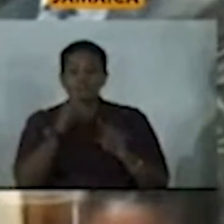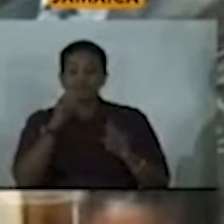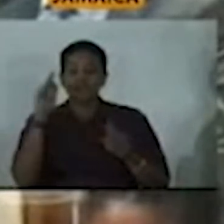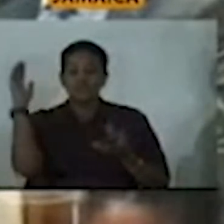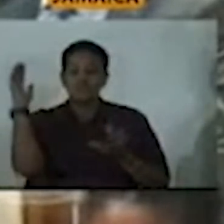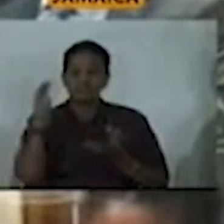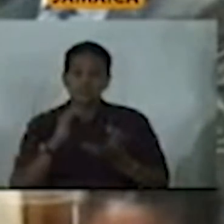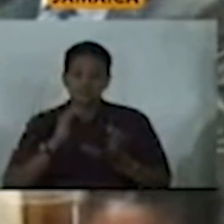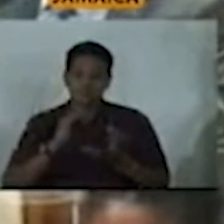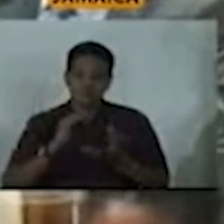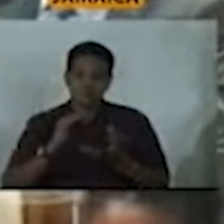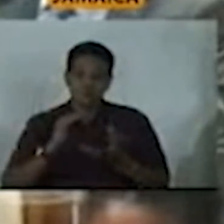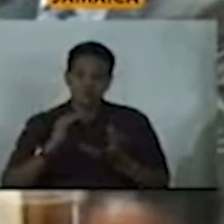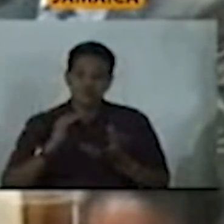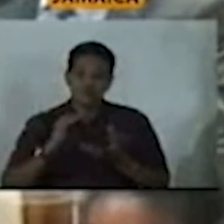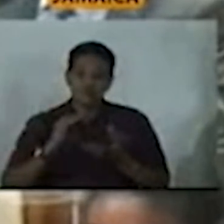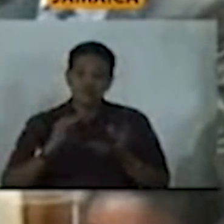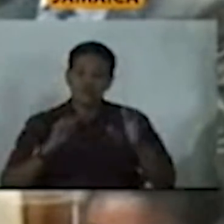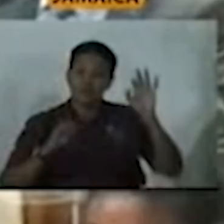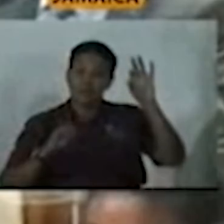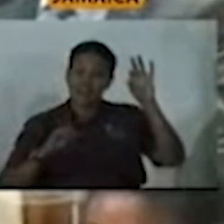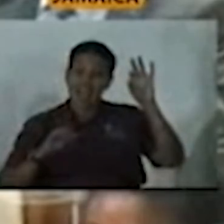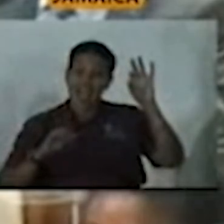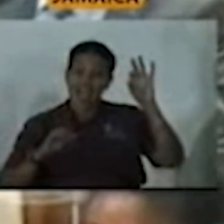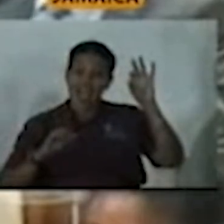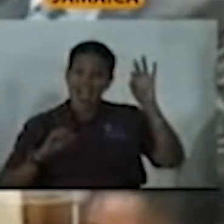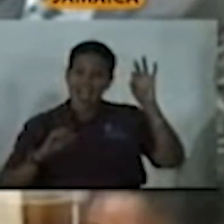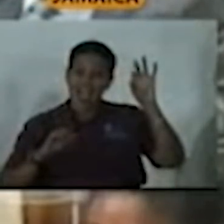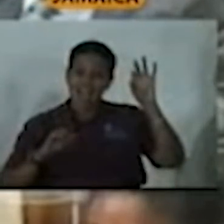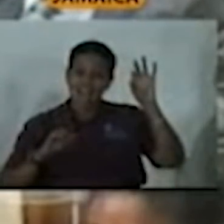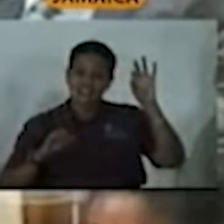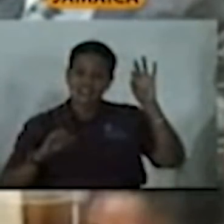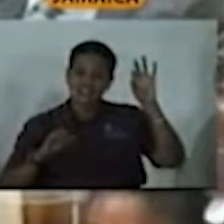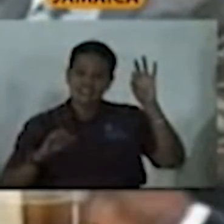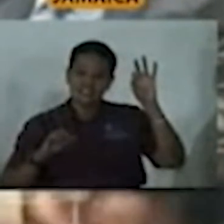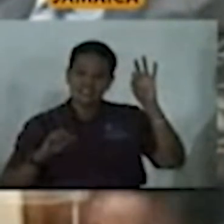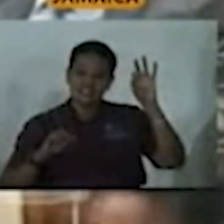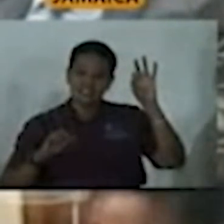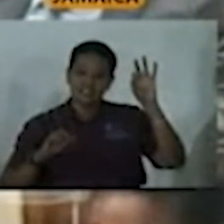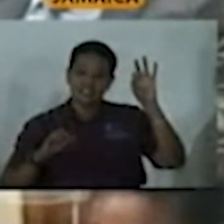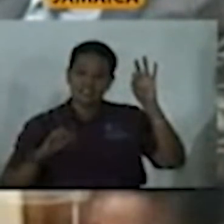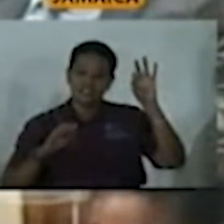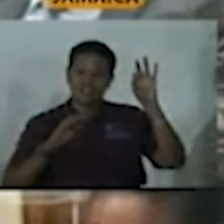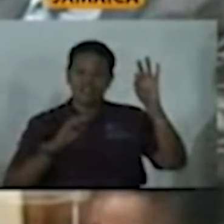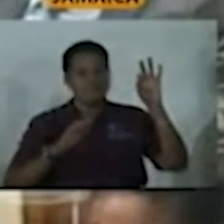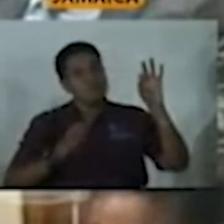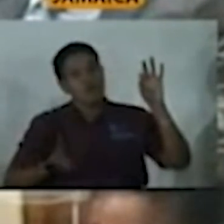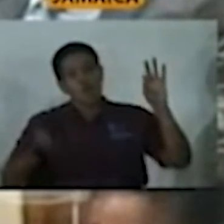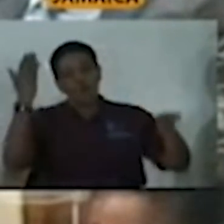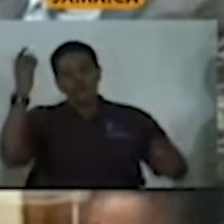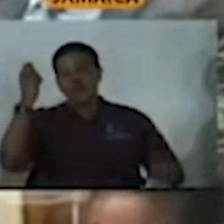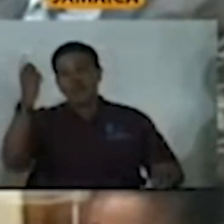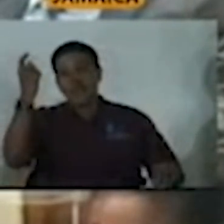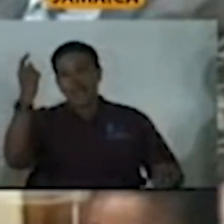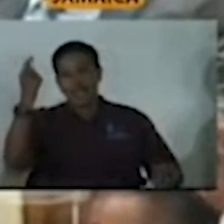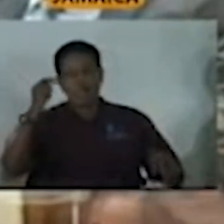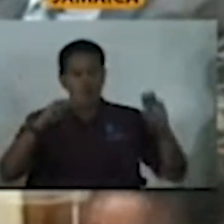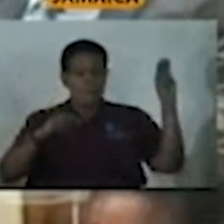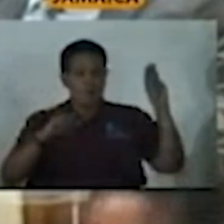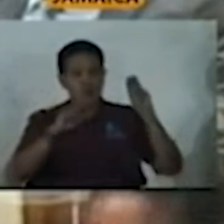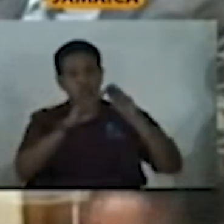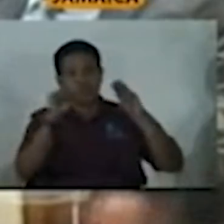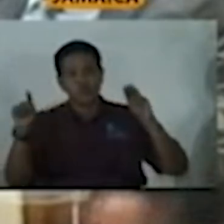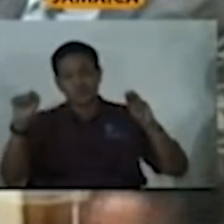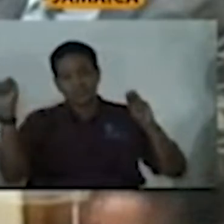have been reduced. We are moving from 9 to 11, Monday